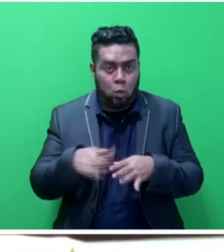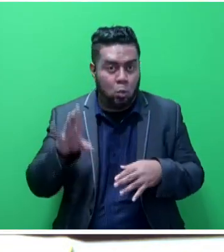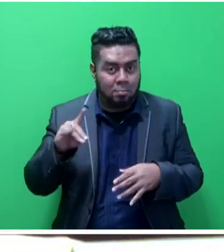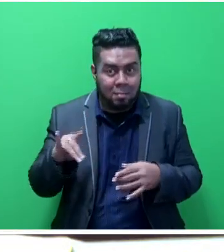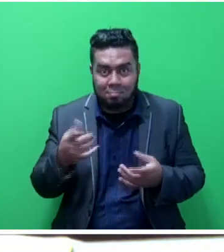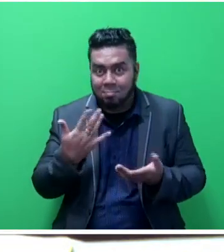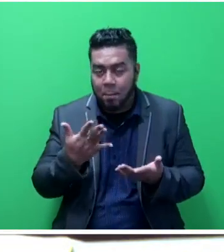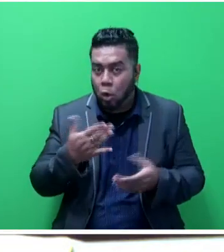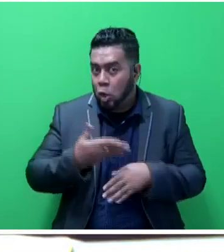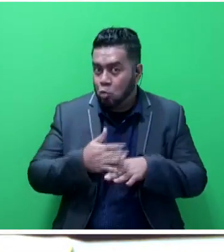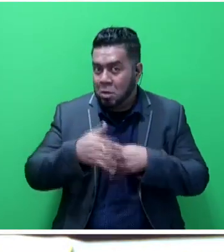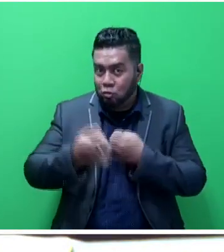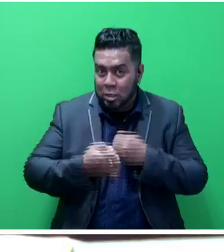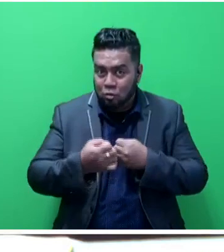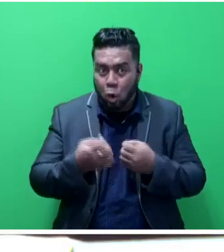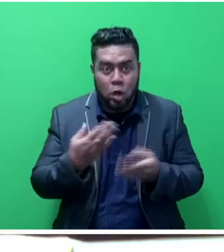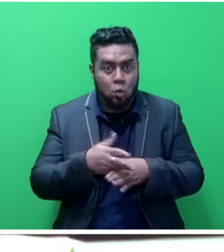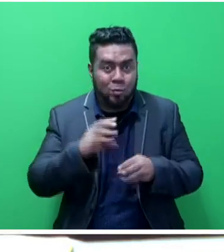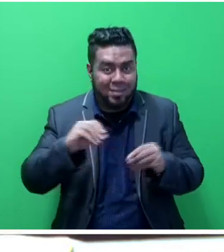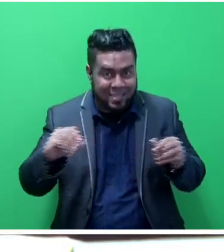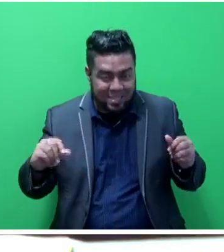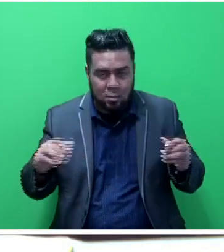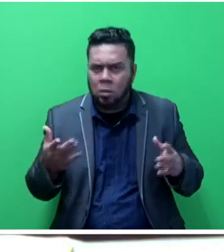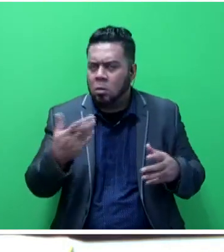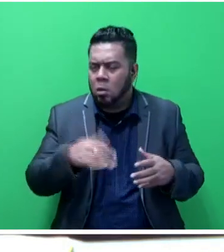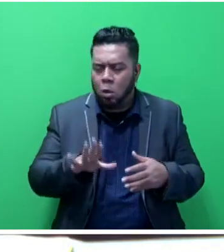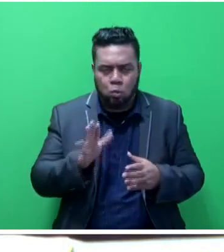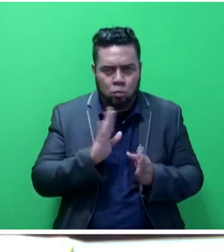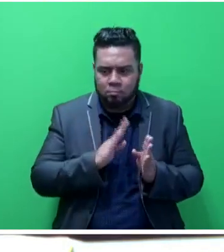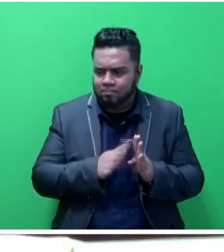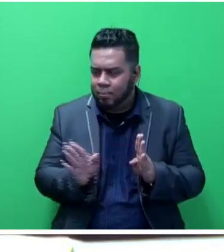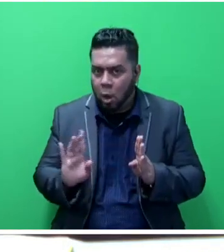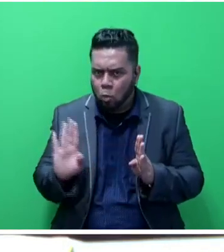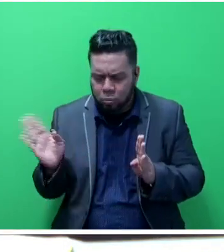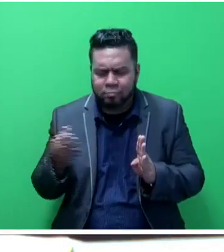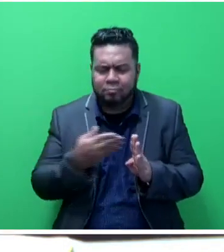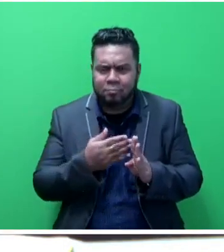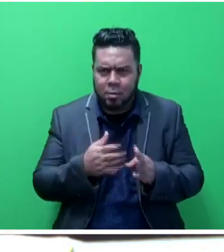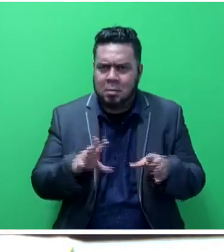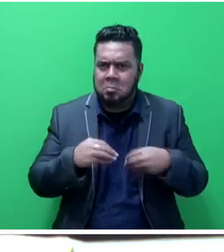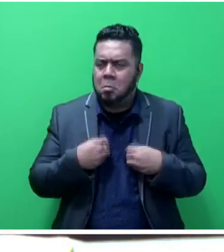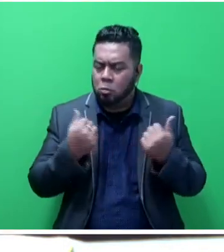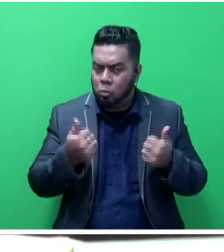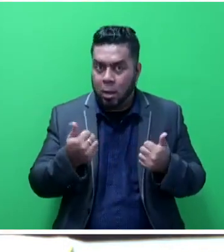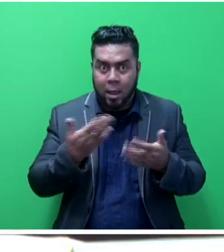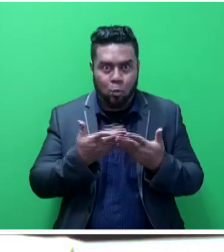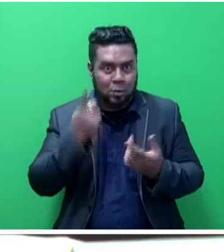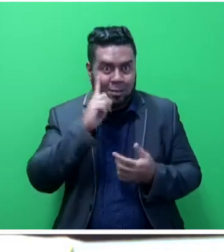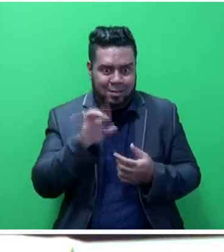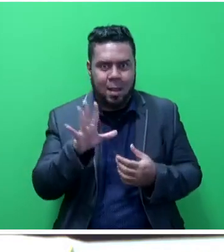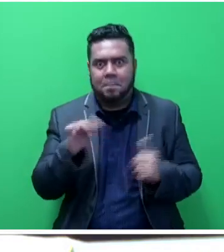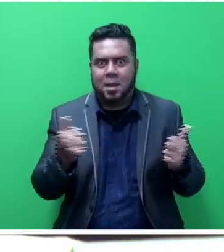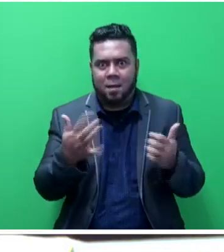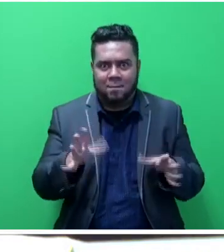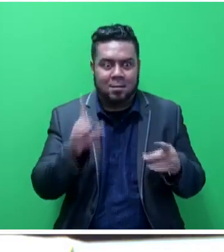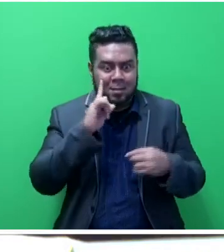whether it's new machinery. And we can see now them responding to this call, Mr. Speaker. We